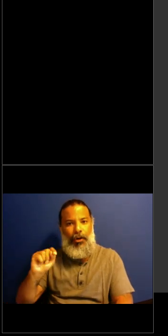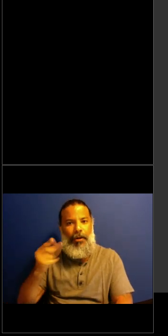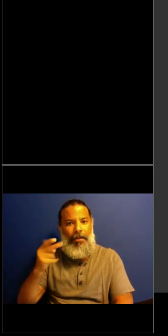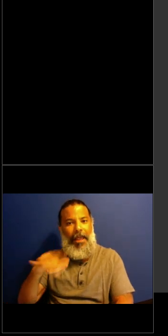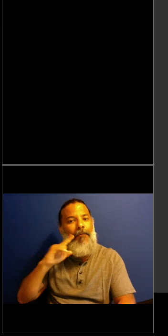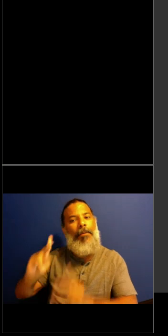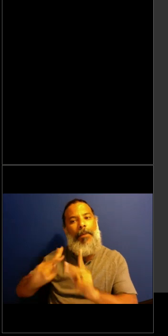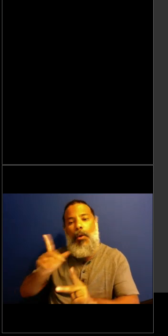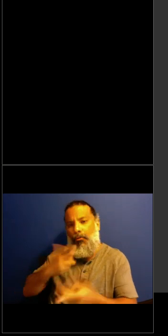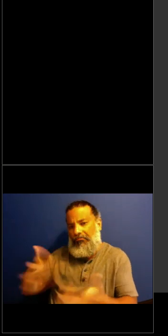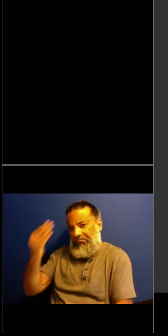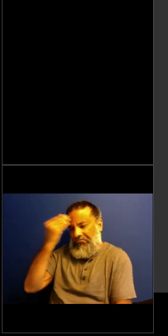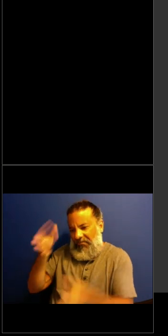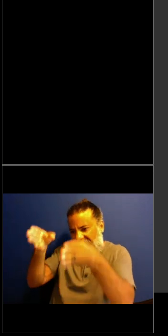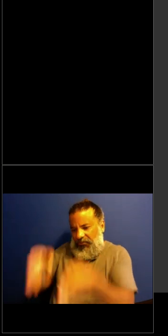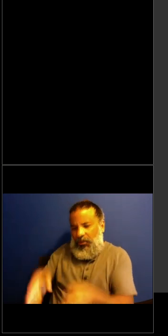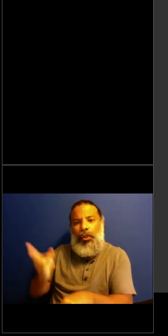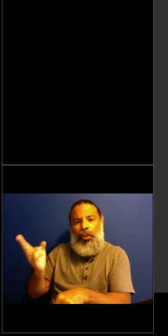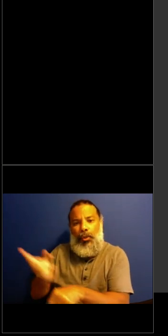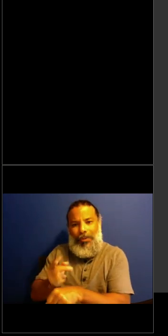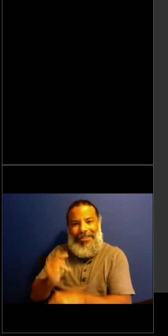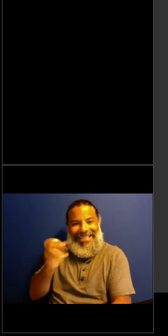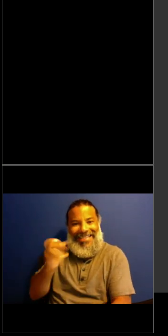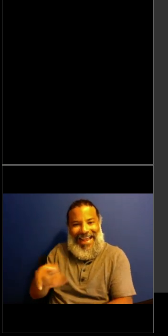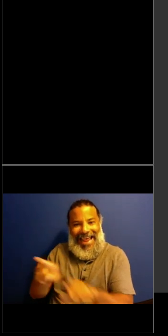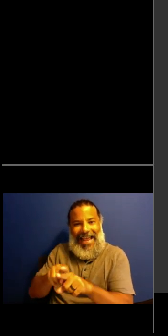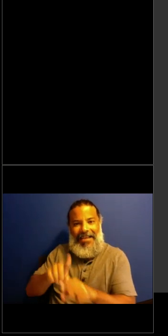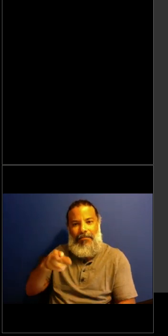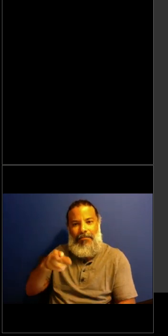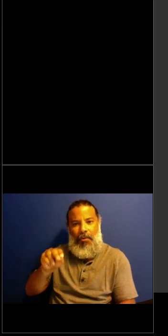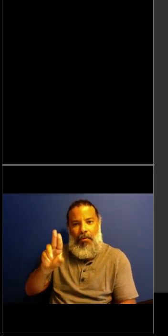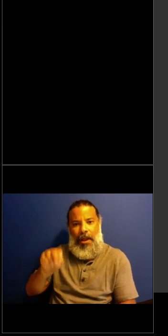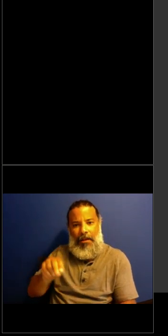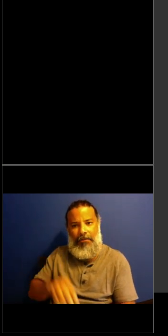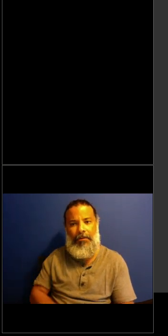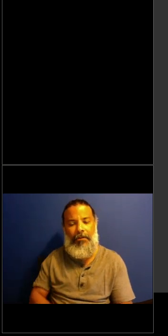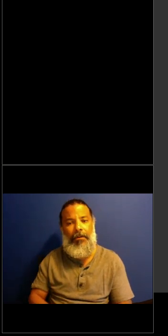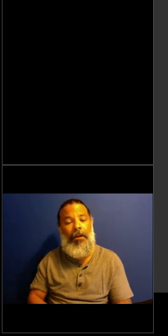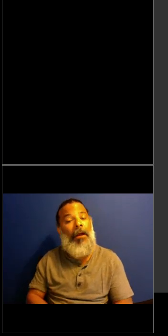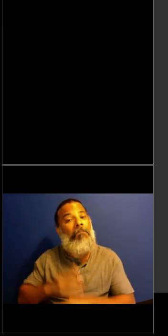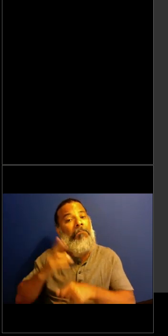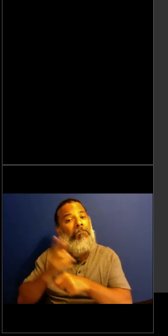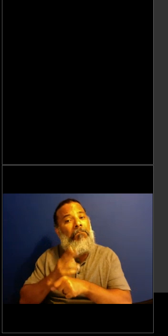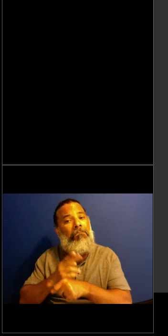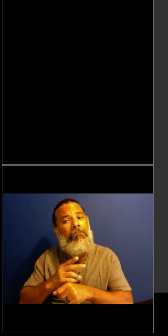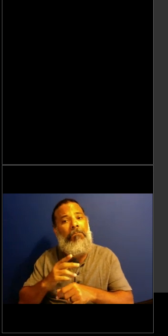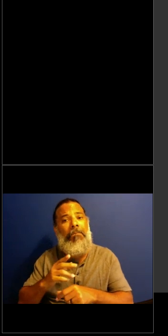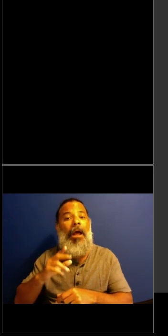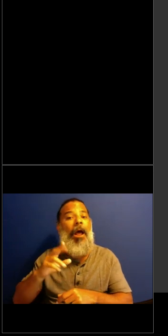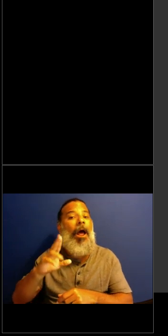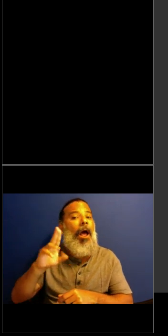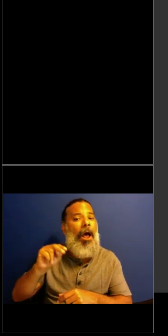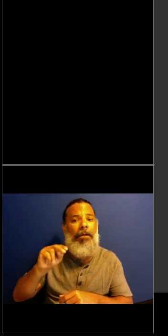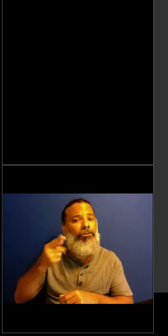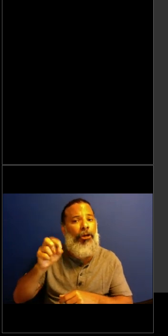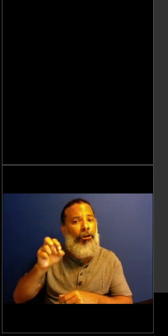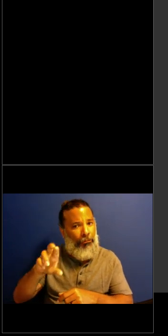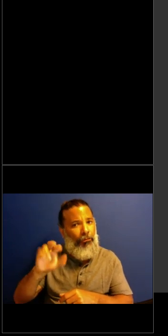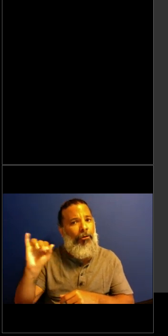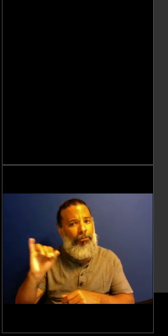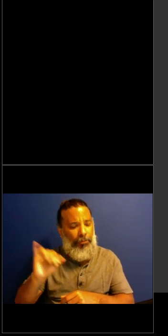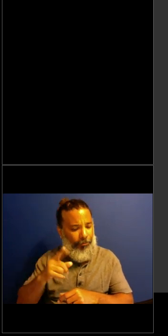you know use it as their personal pronoun. Singular they can be useful as an ungendered pronoun, as I'm sure many of you in